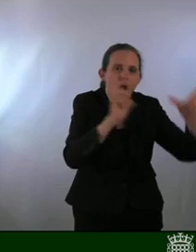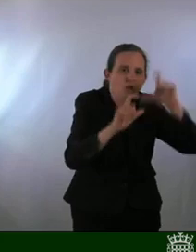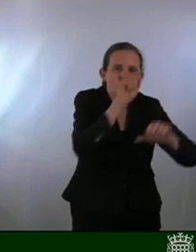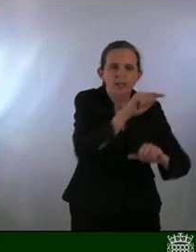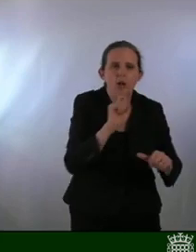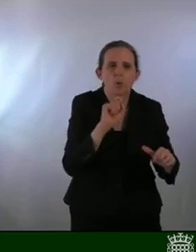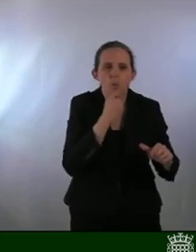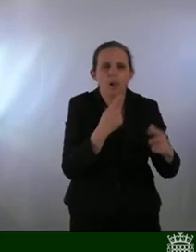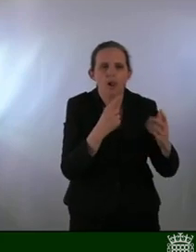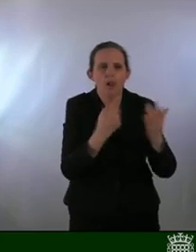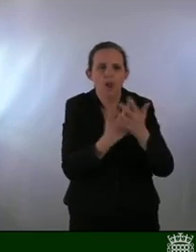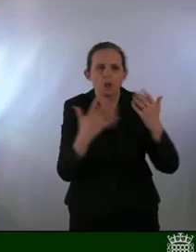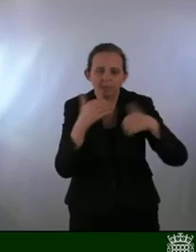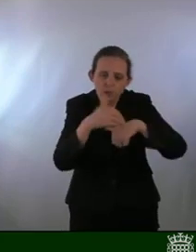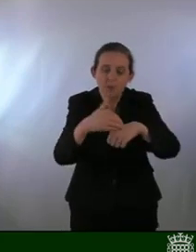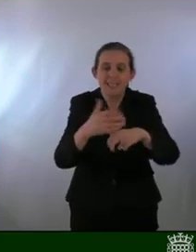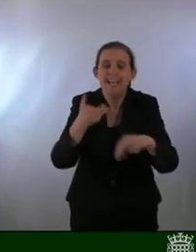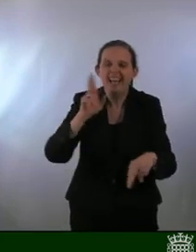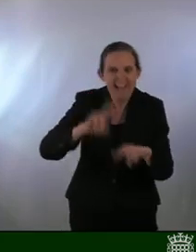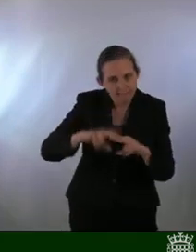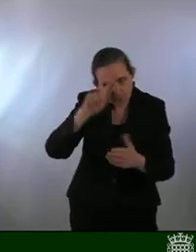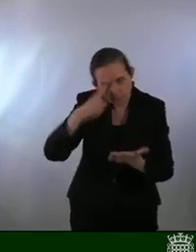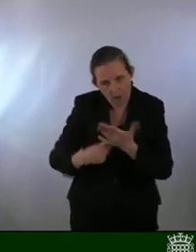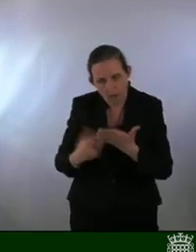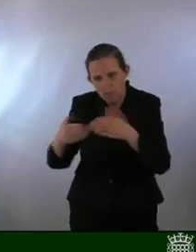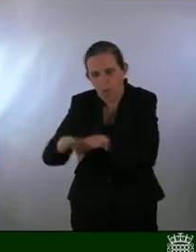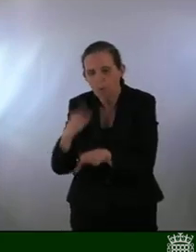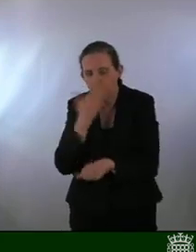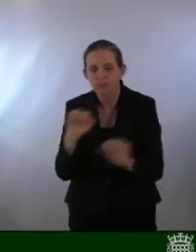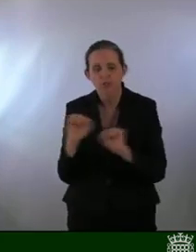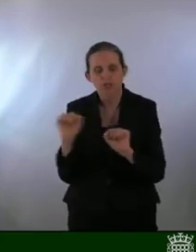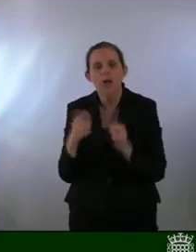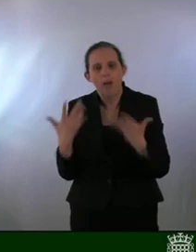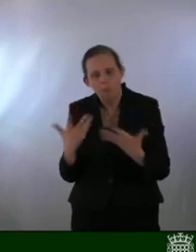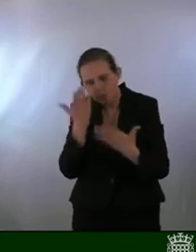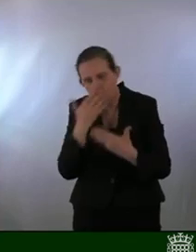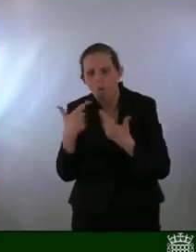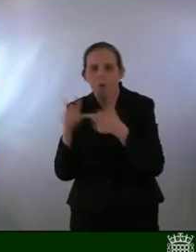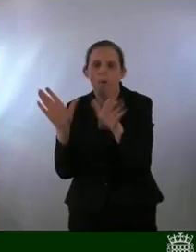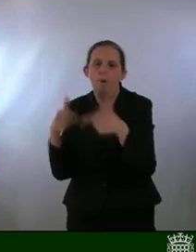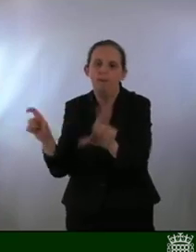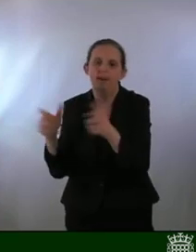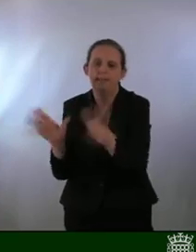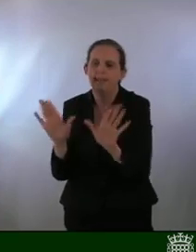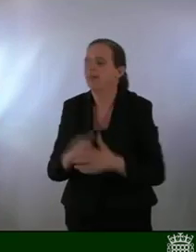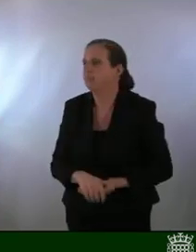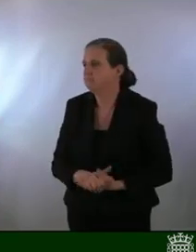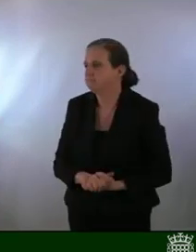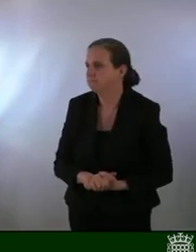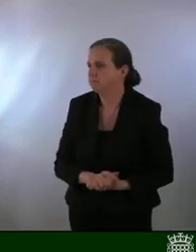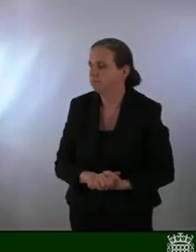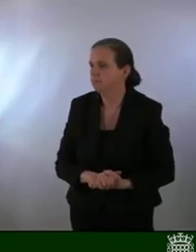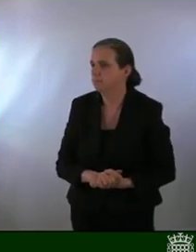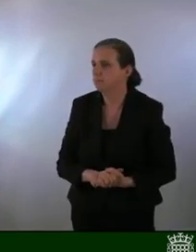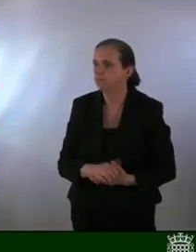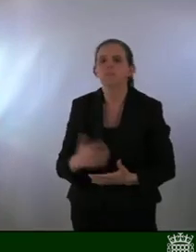consequences should we take the decision to close schools, but we have not taken that decision today. Andrew Bowie. Speaker, can I first pay tribute to